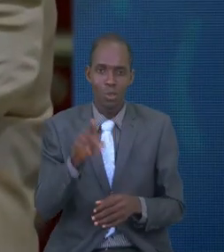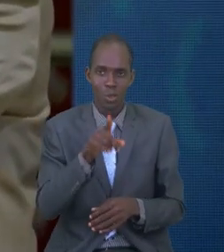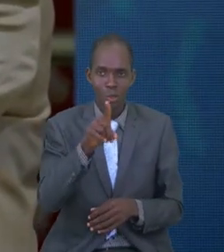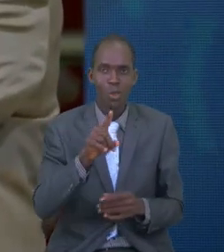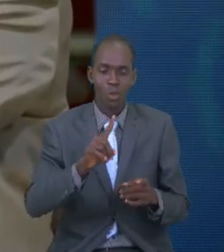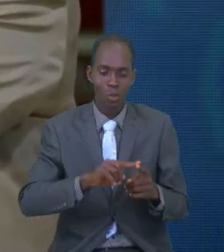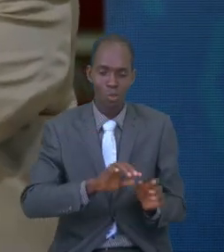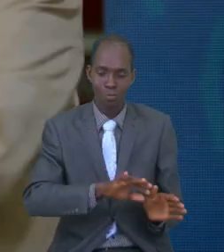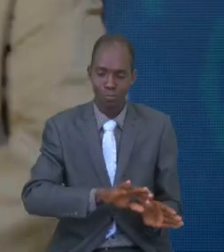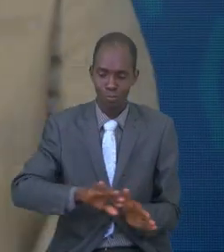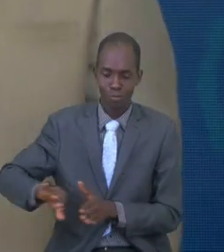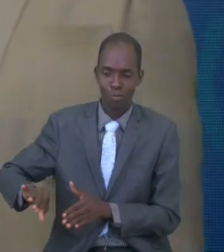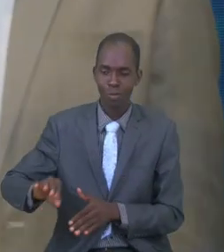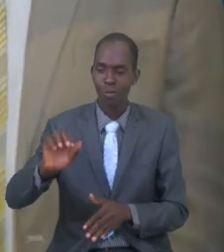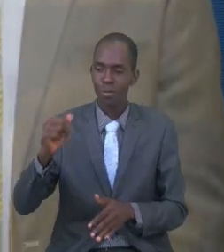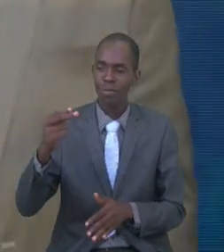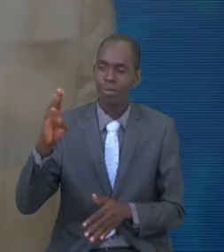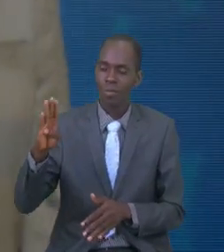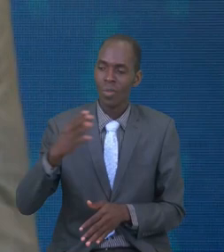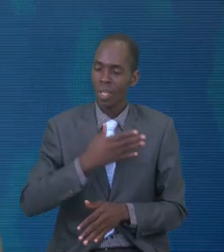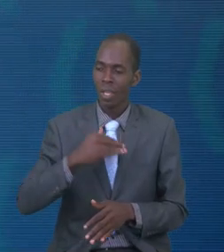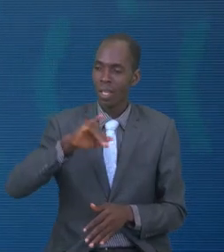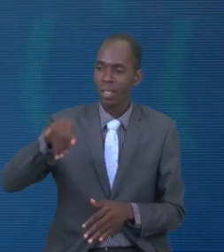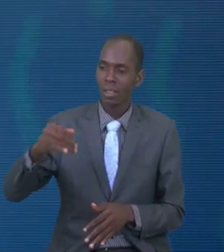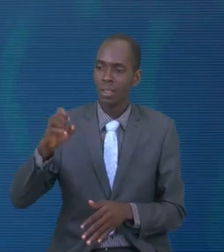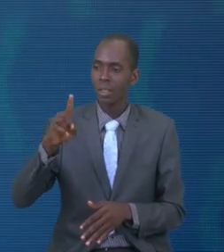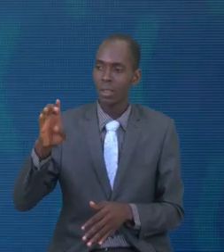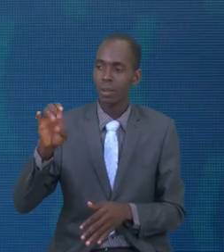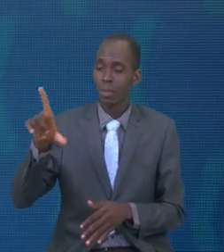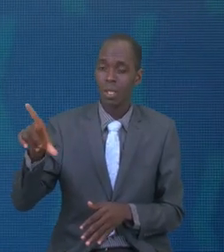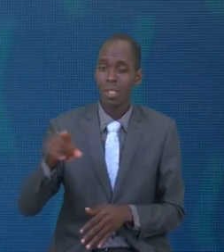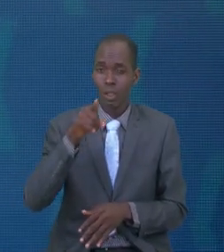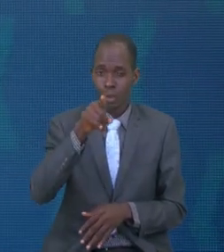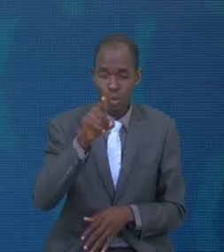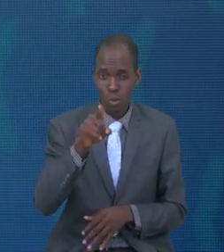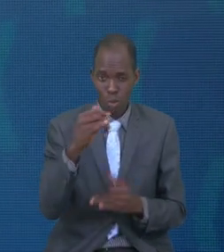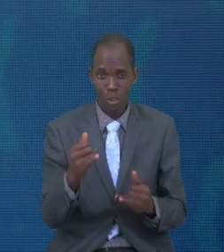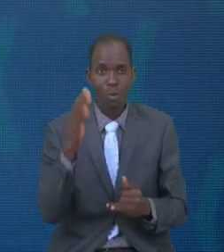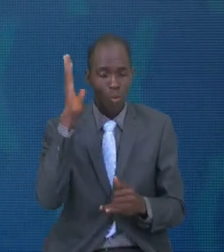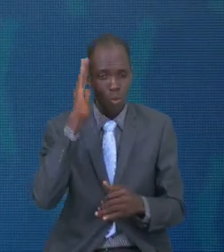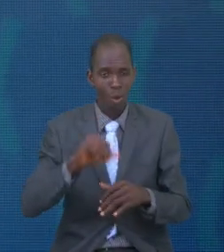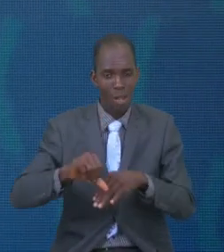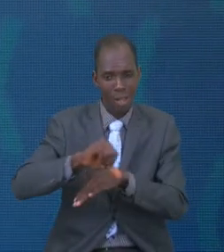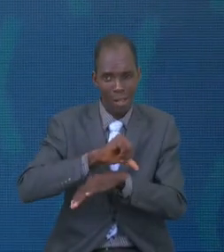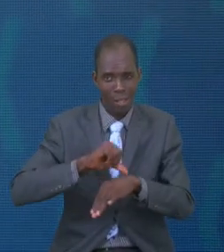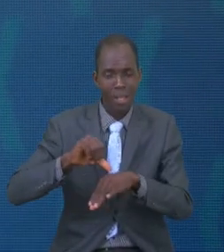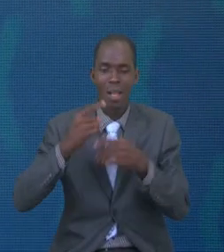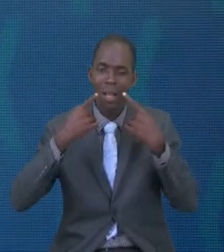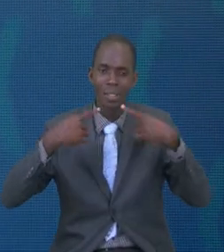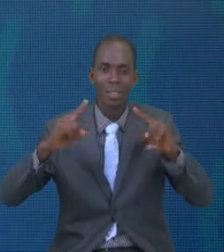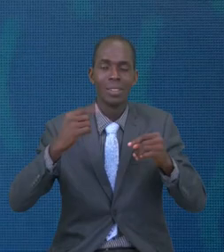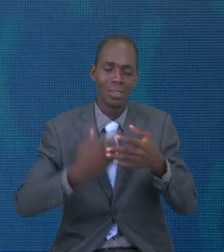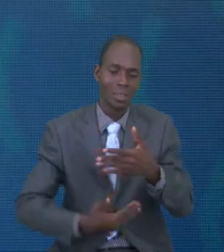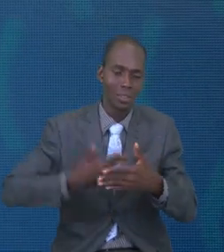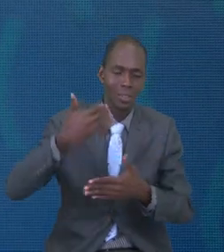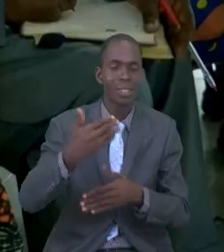Jezebel aside, and you will appoint, anoint, announce the next